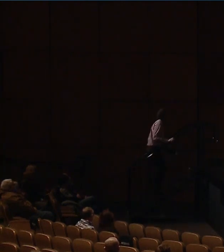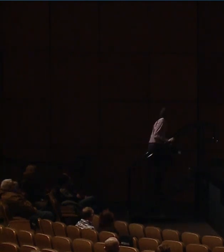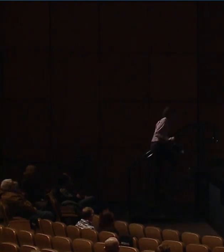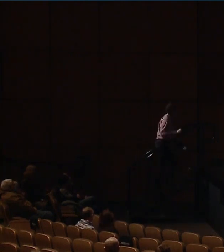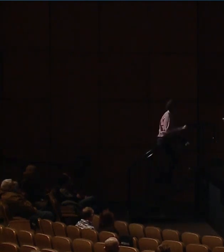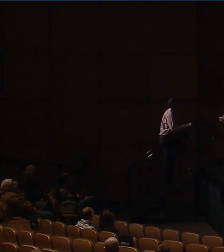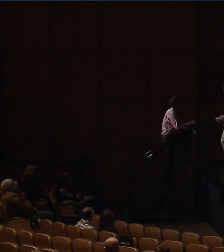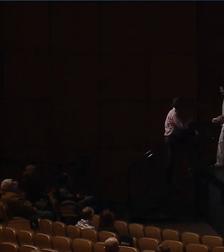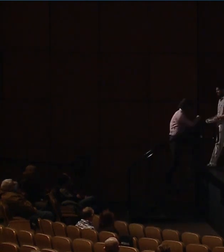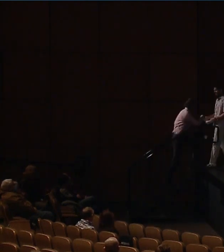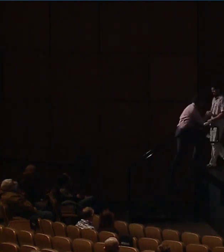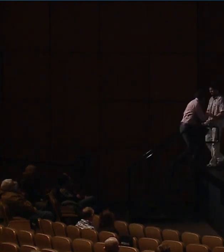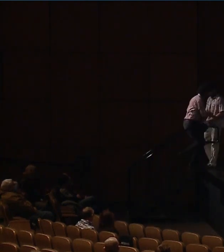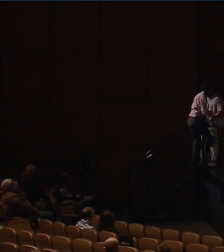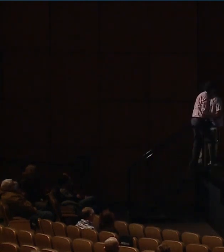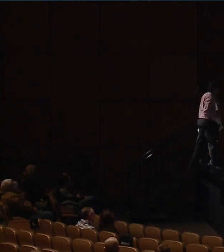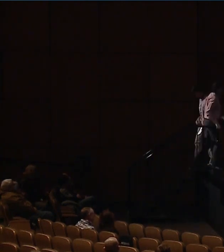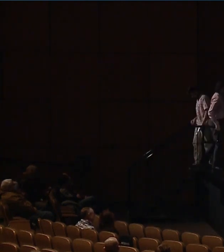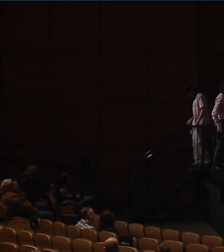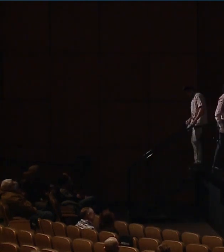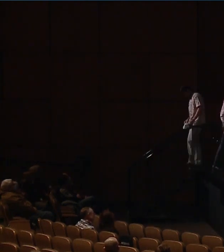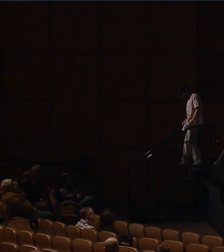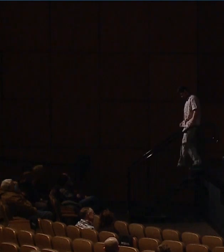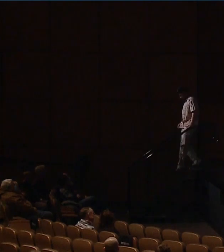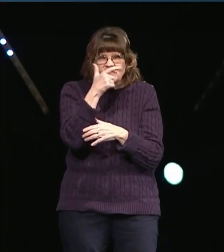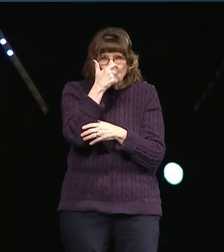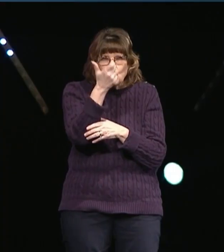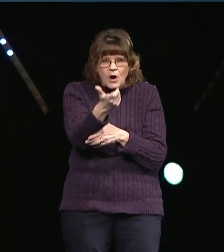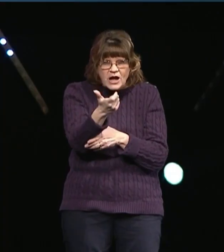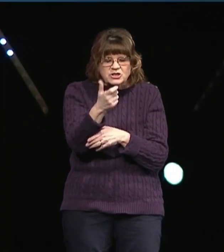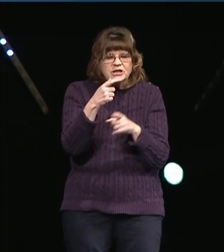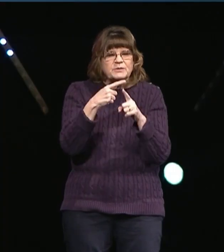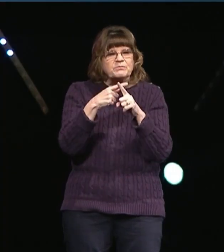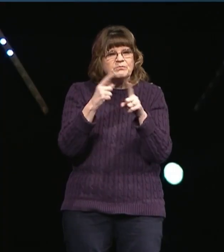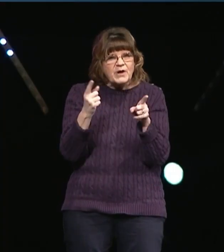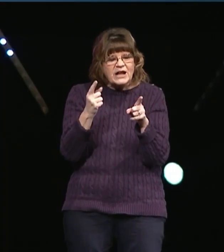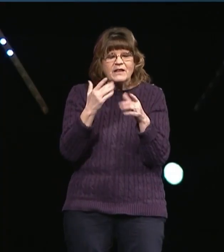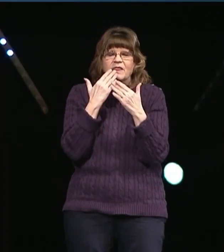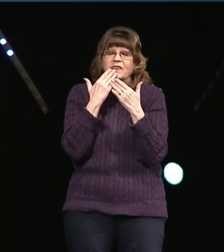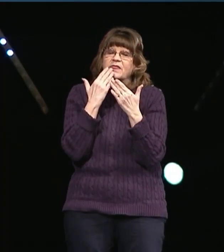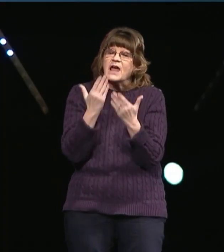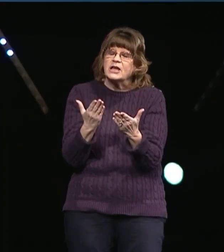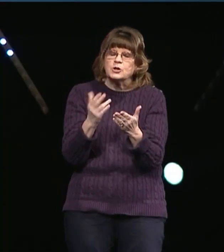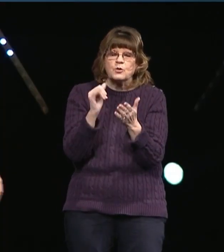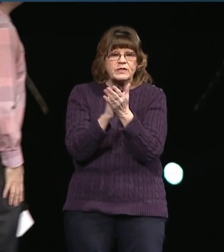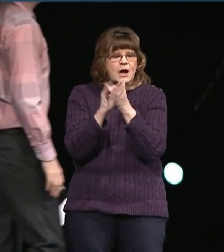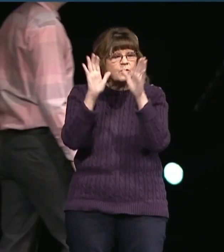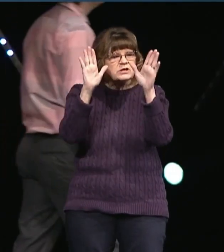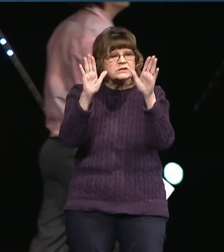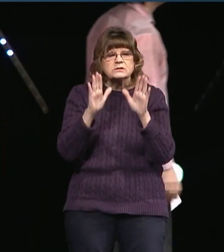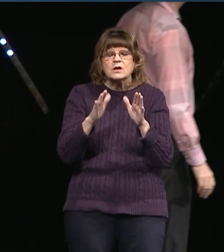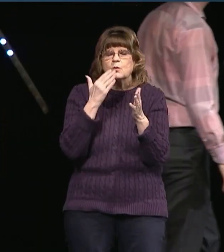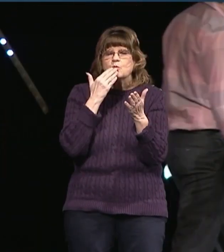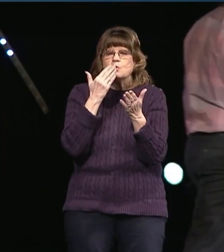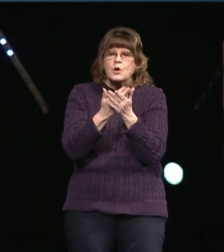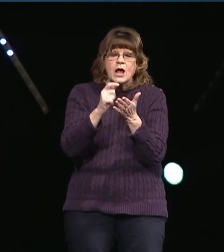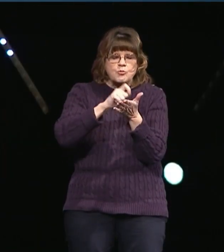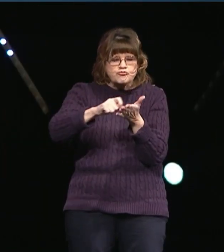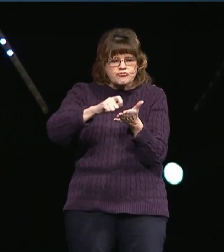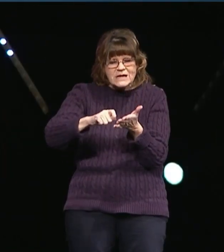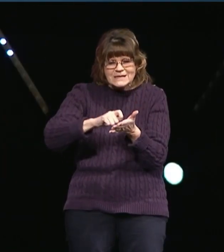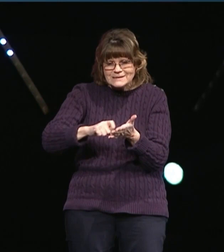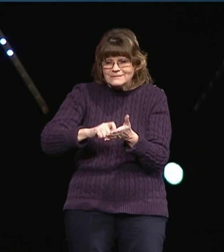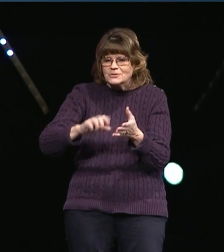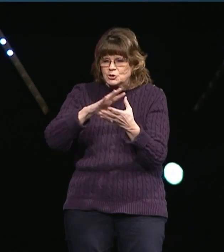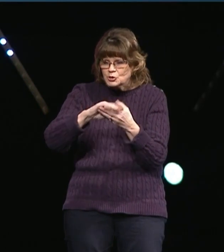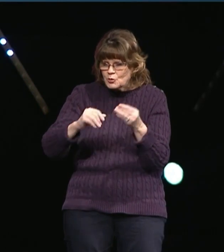Aaron, I don't know if you are watching this or if you'll get a chance to, but thank you. That was incredibly well written, and it's good to feel like